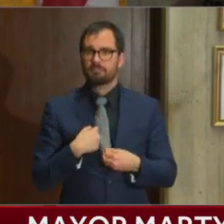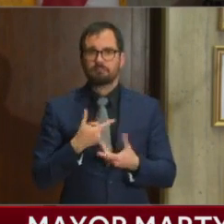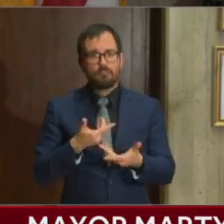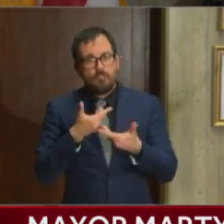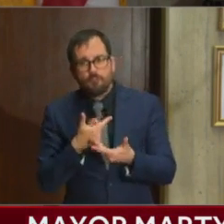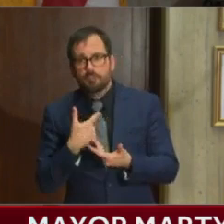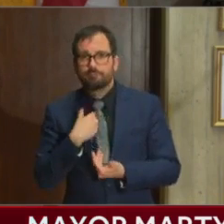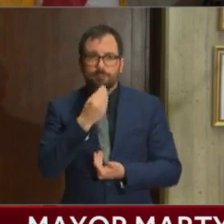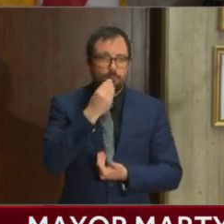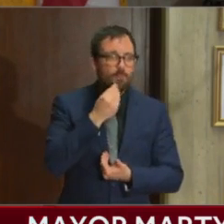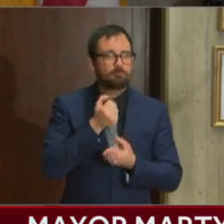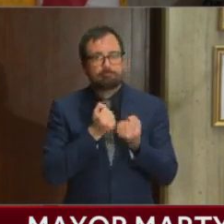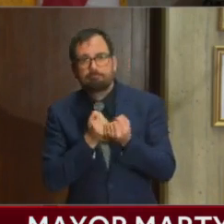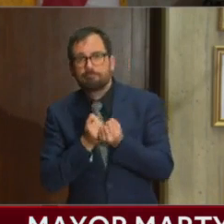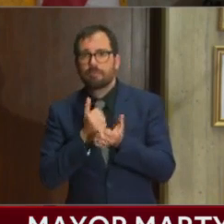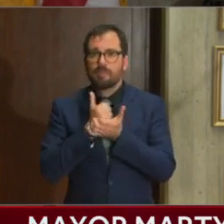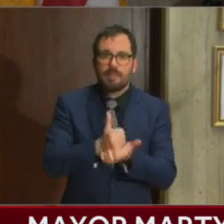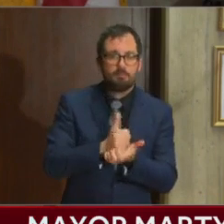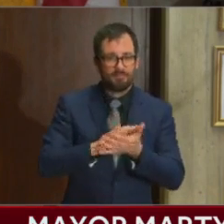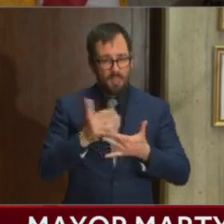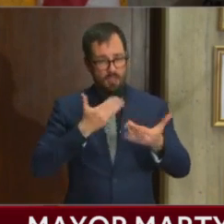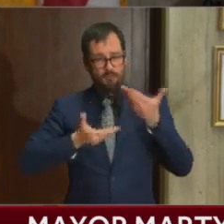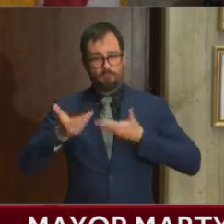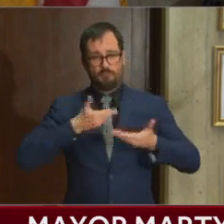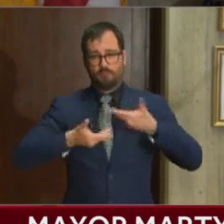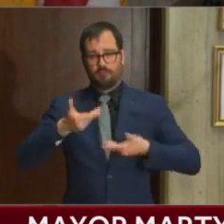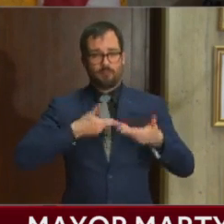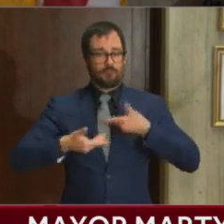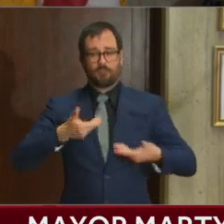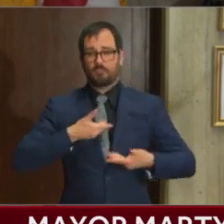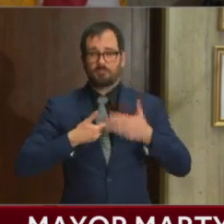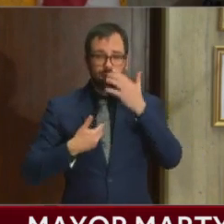elective surgeries in order to free up hospital beds.